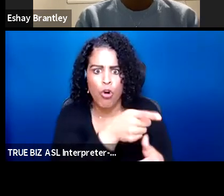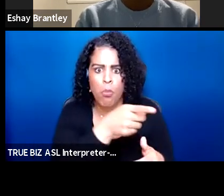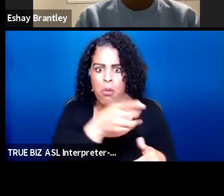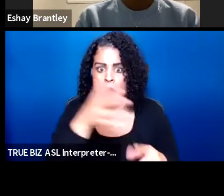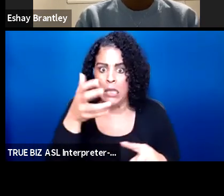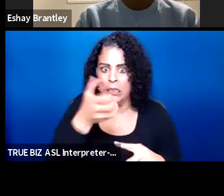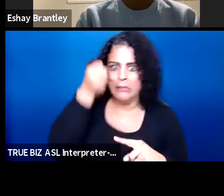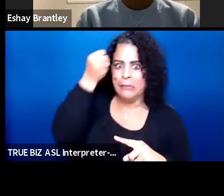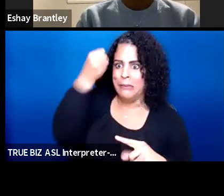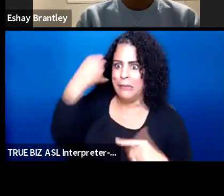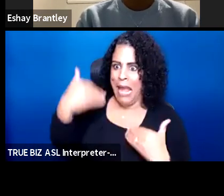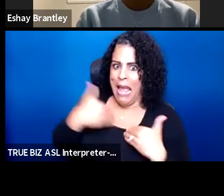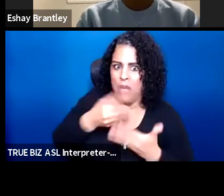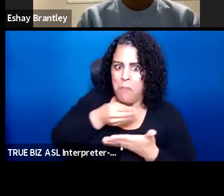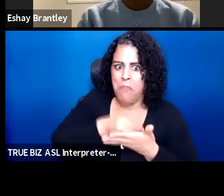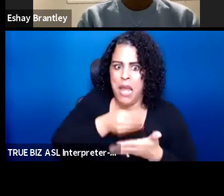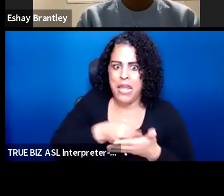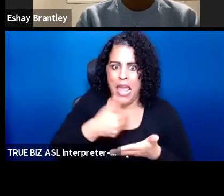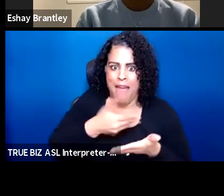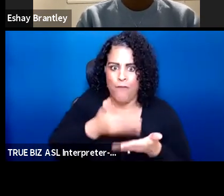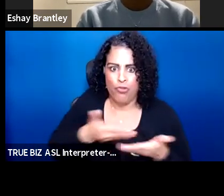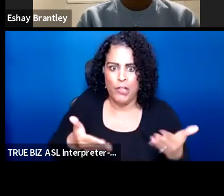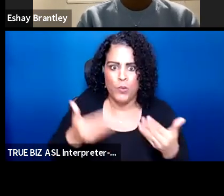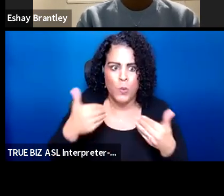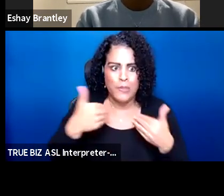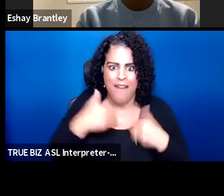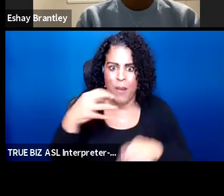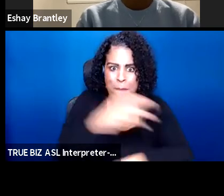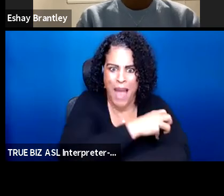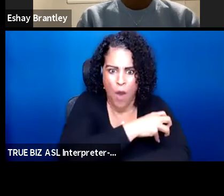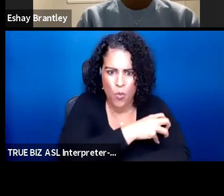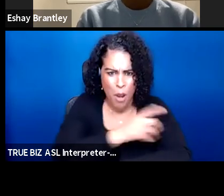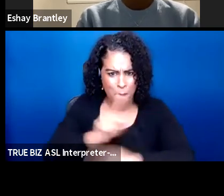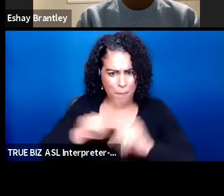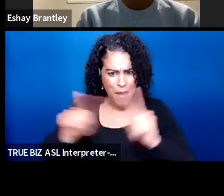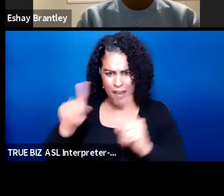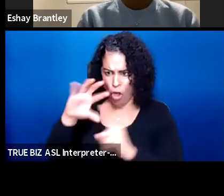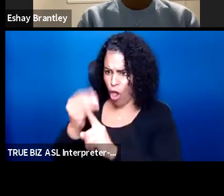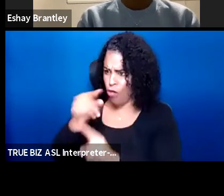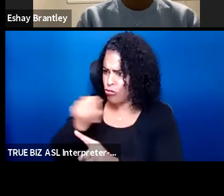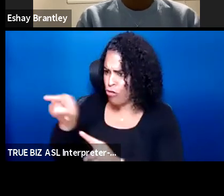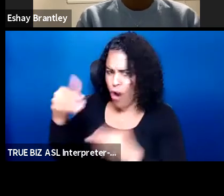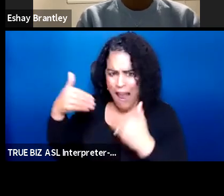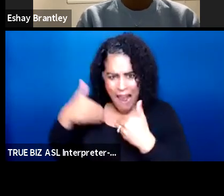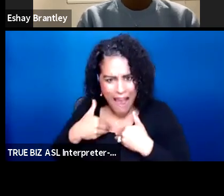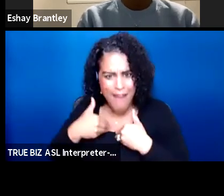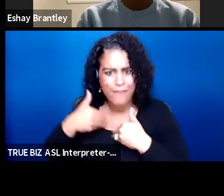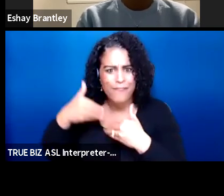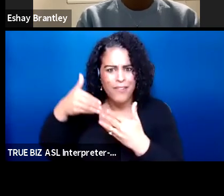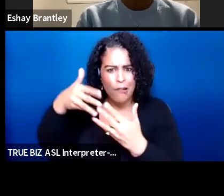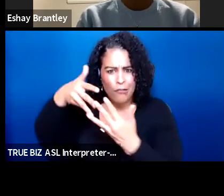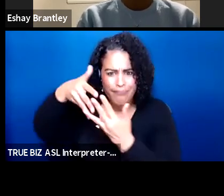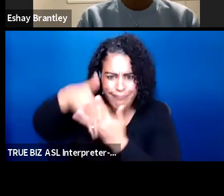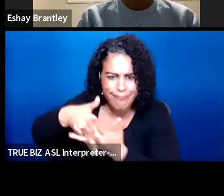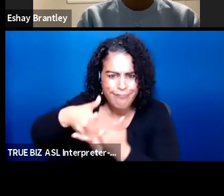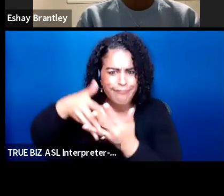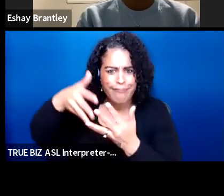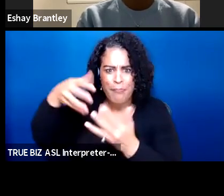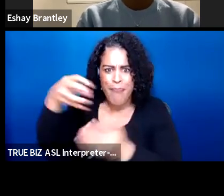the power, when there is so much power in the roots of our cultures and the roots of our